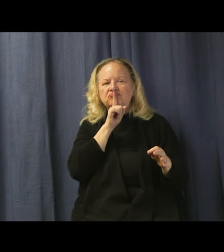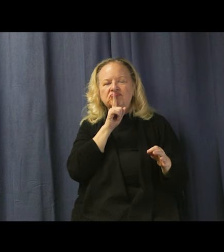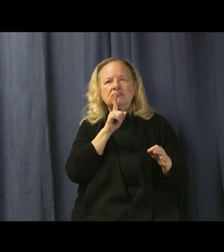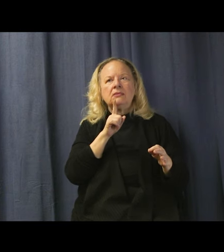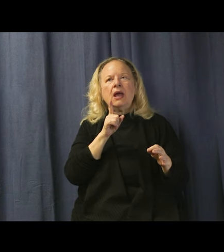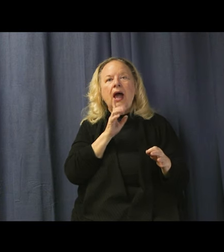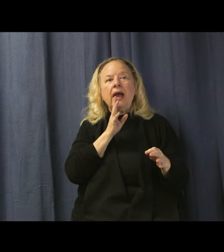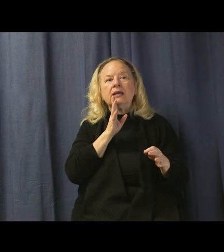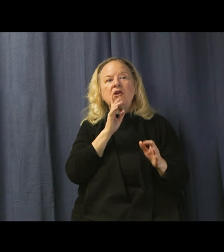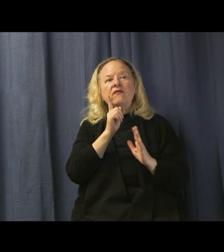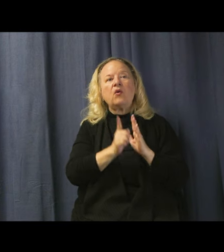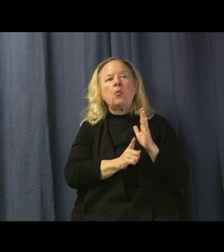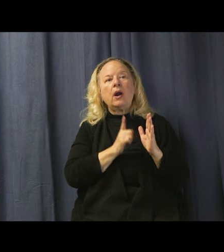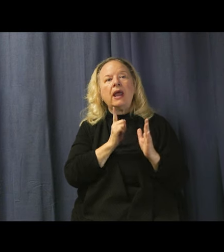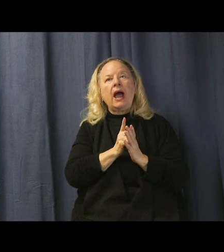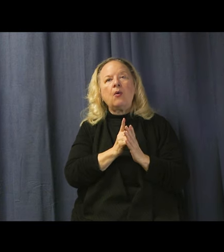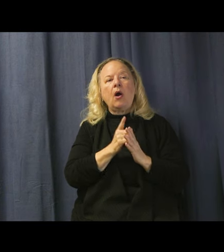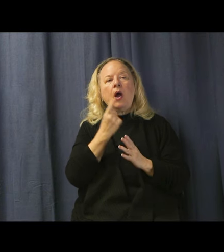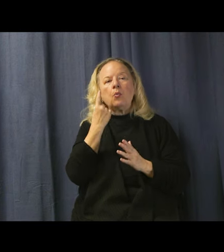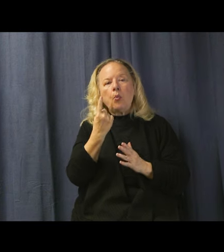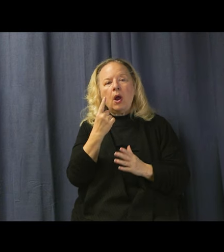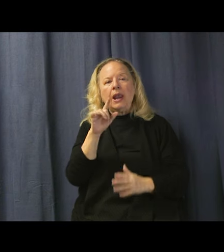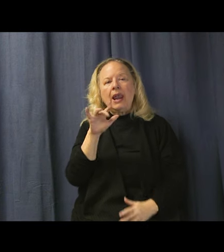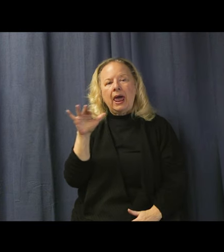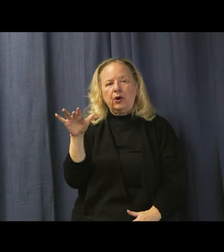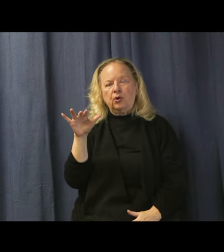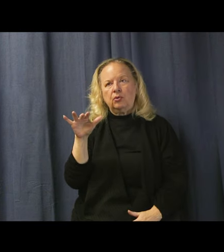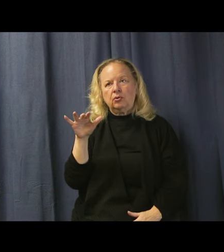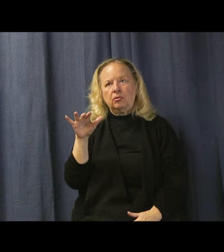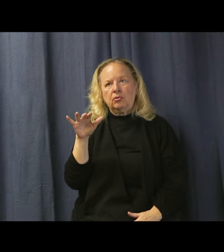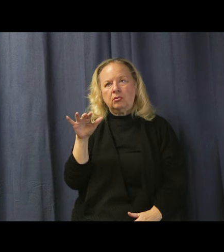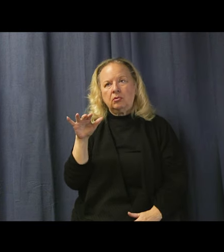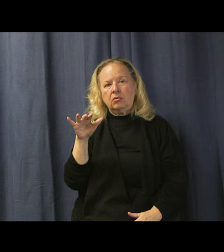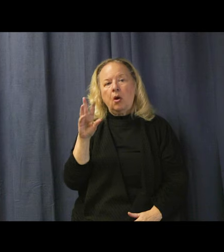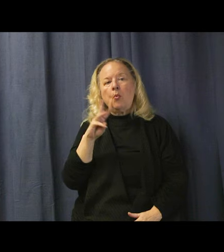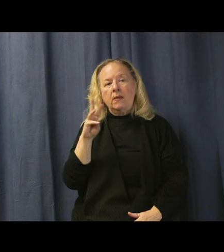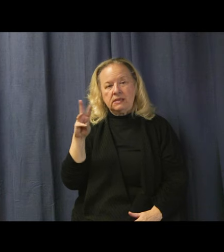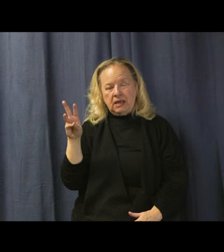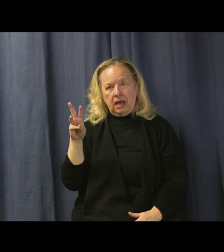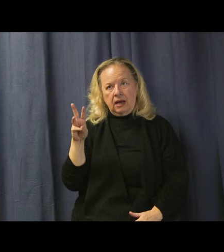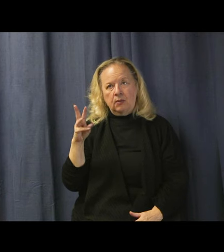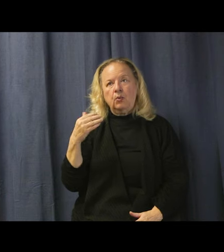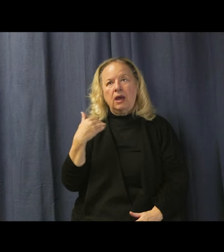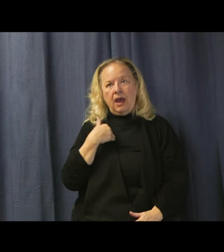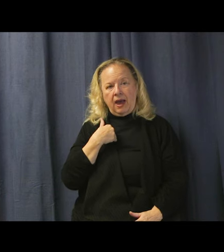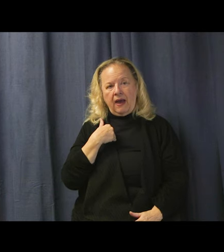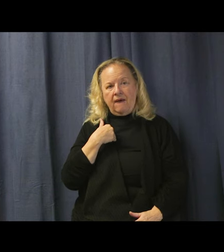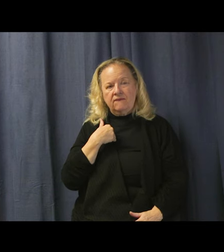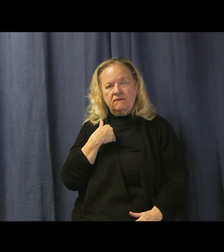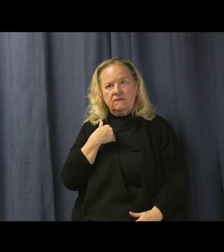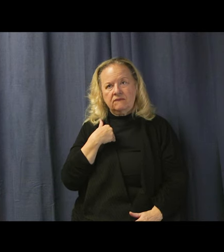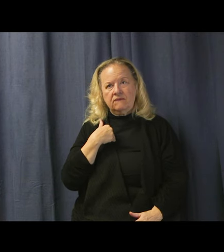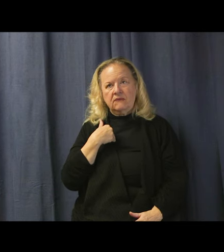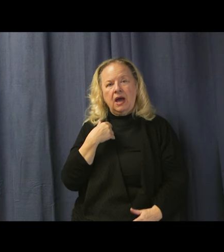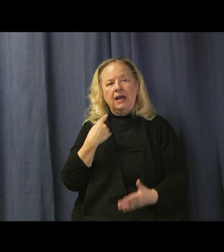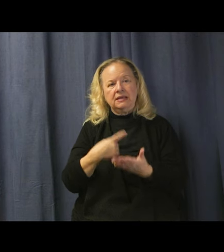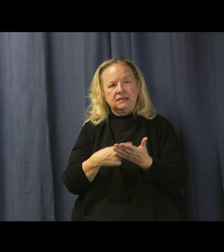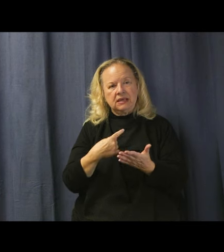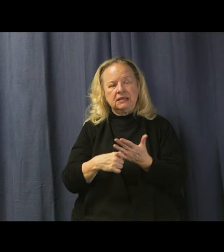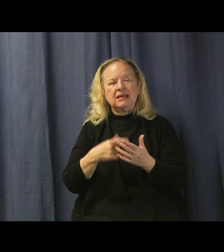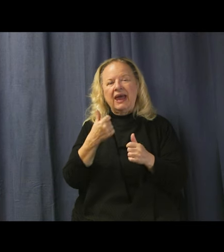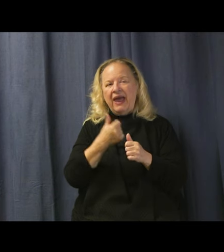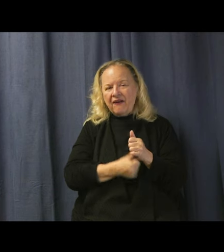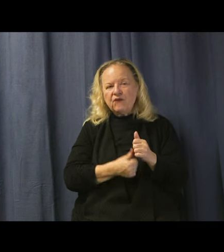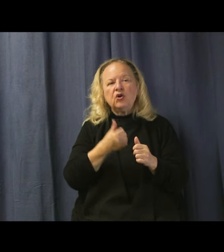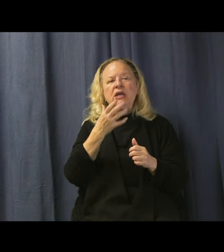for 1 hour on one Hebrew letter. And if you go to our website, we have a series where I do this for every